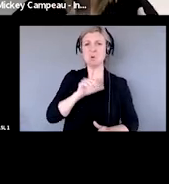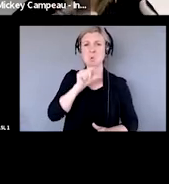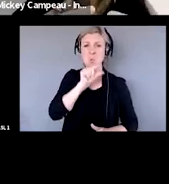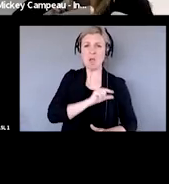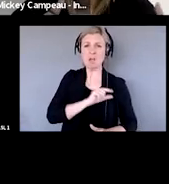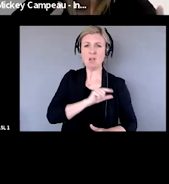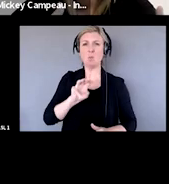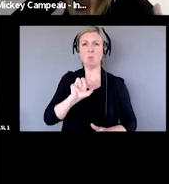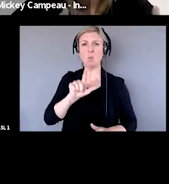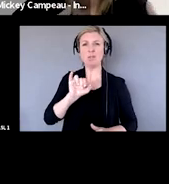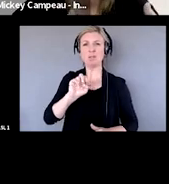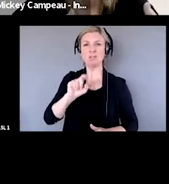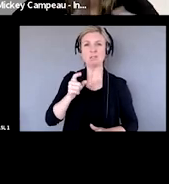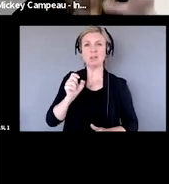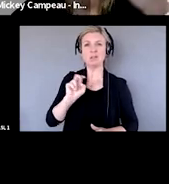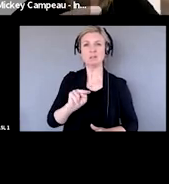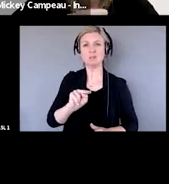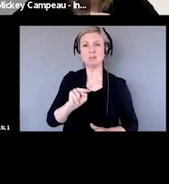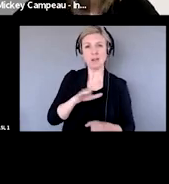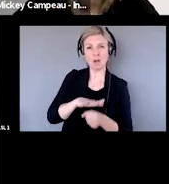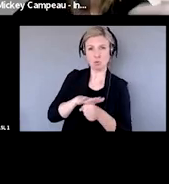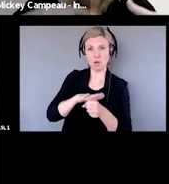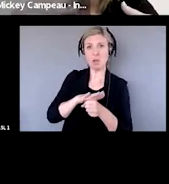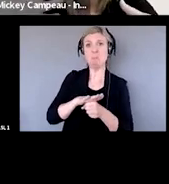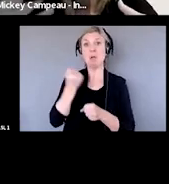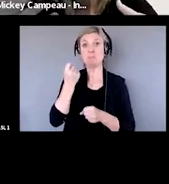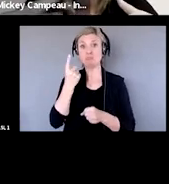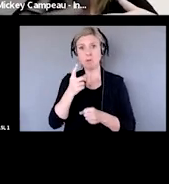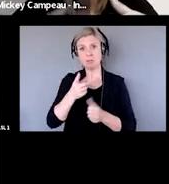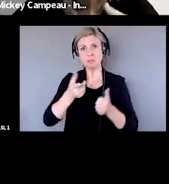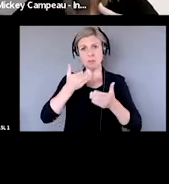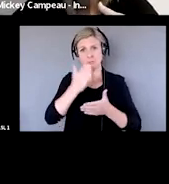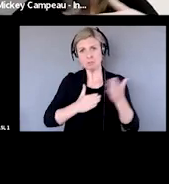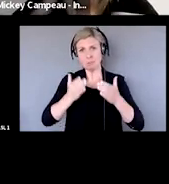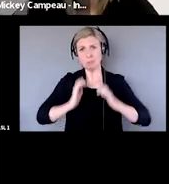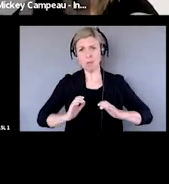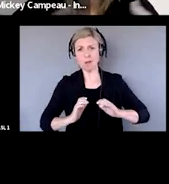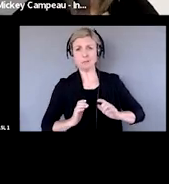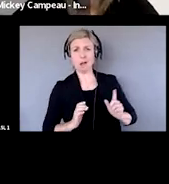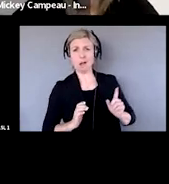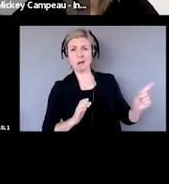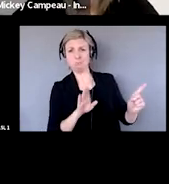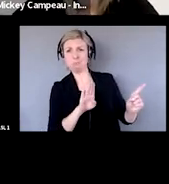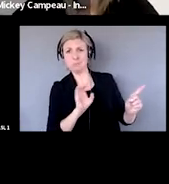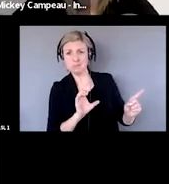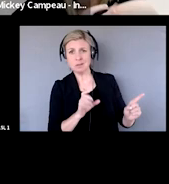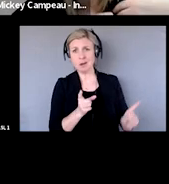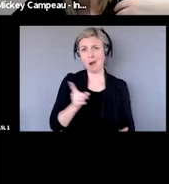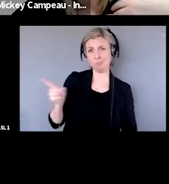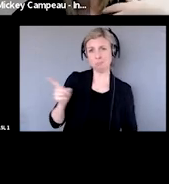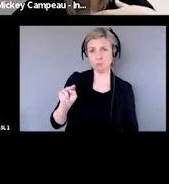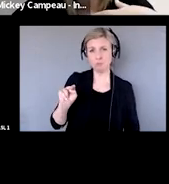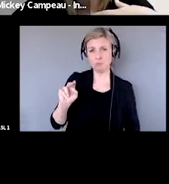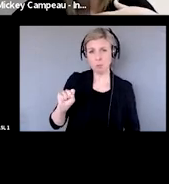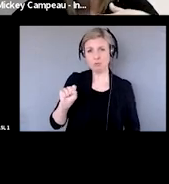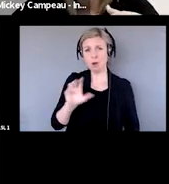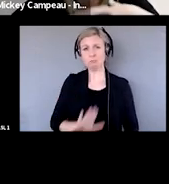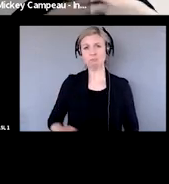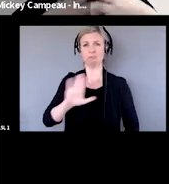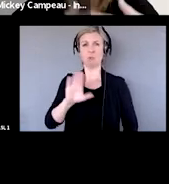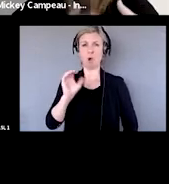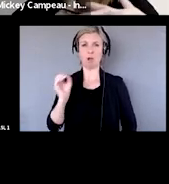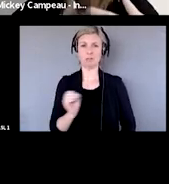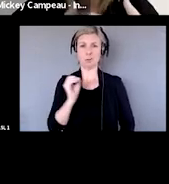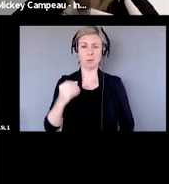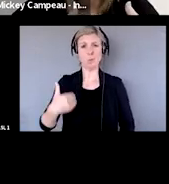area, we do have clients in BC to Nova Scotia, all throughout Ontario. So we work with our clients and